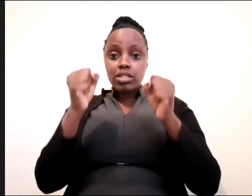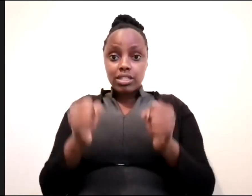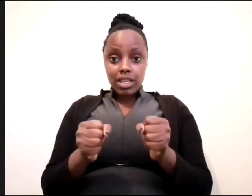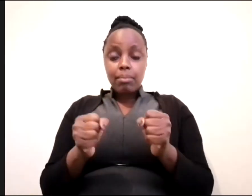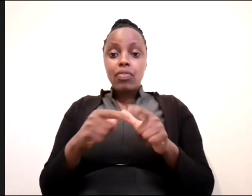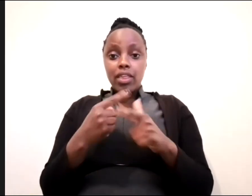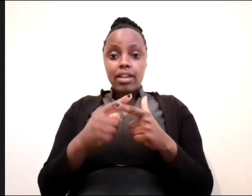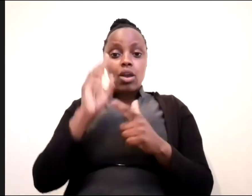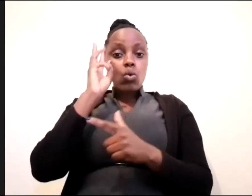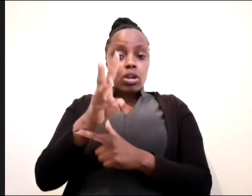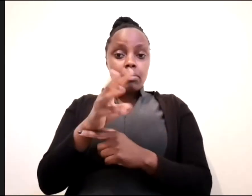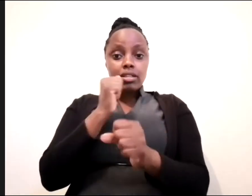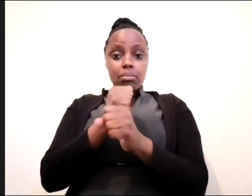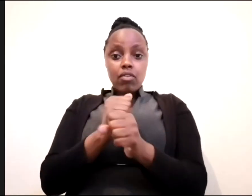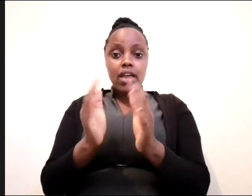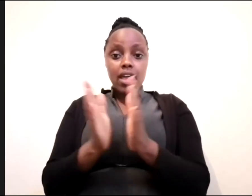is conform to the requirement